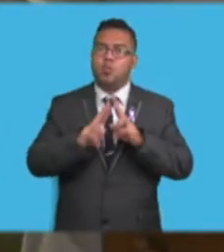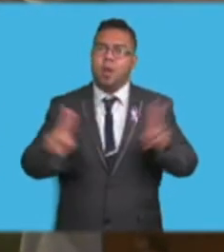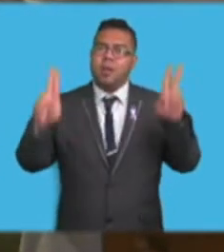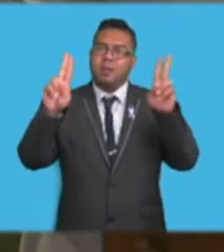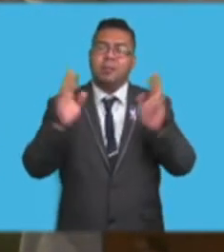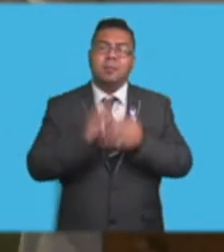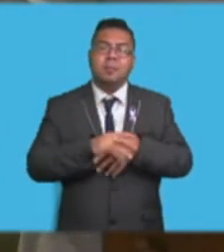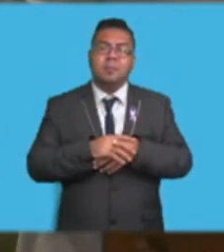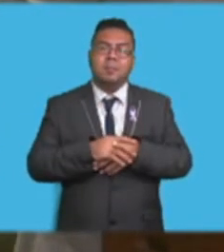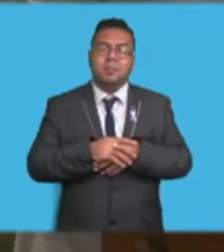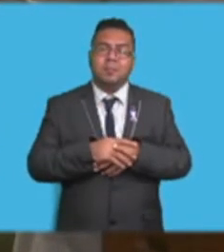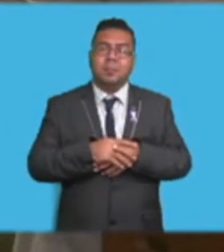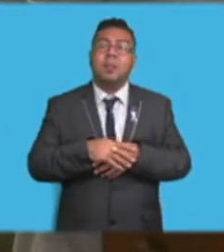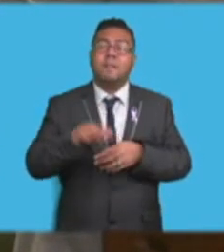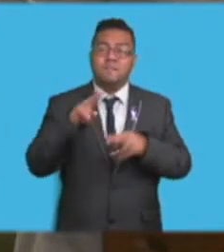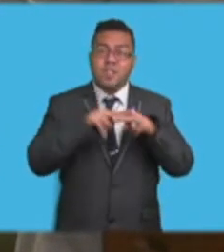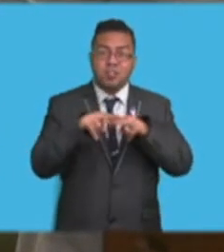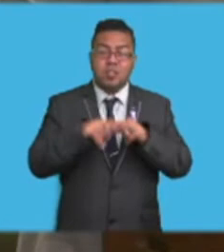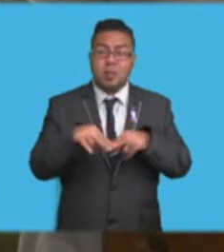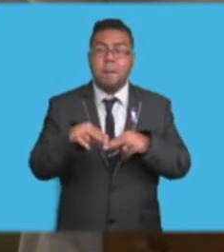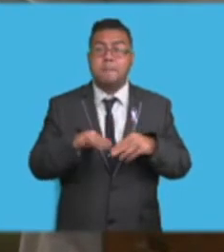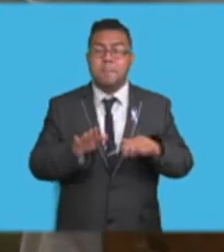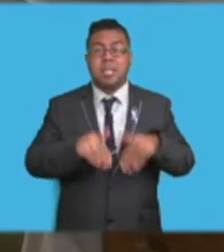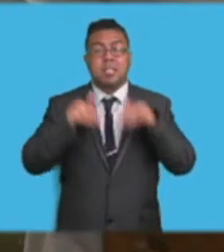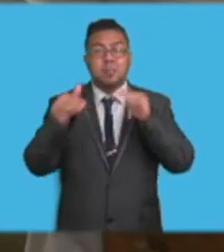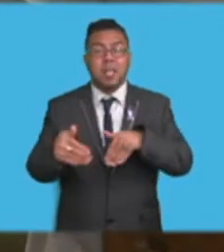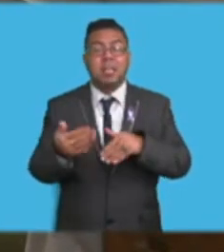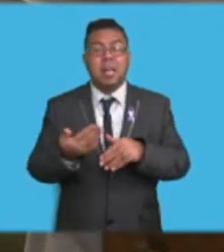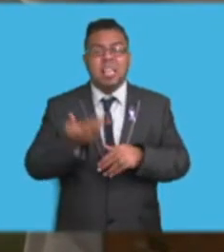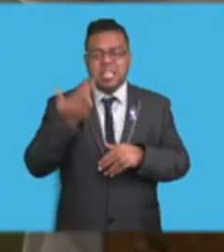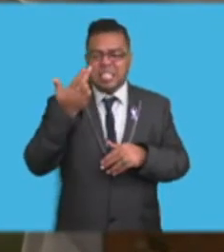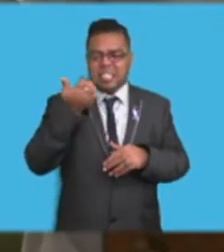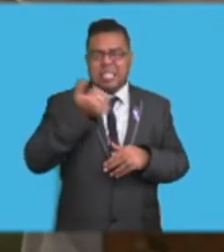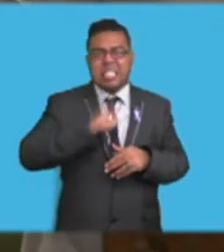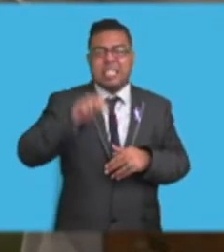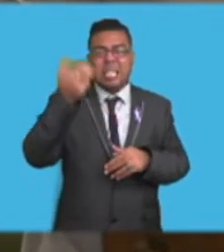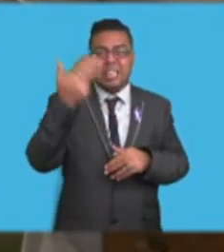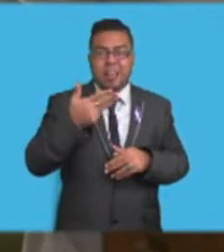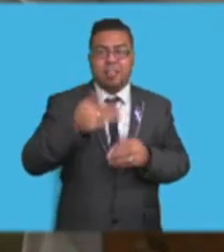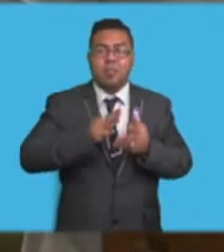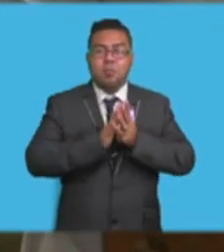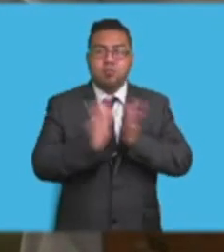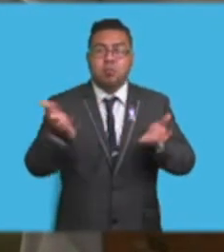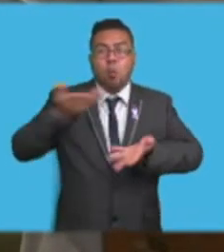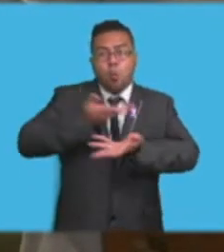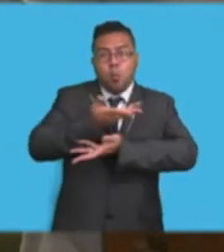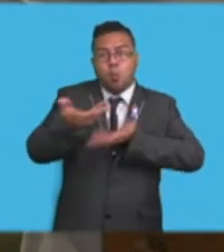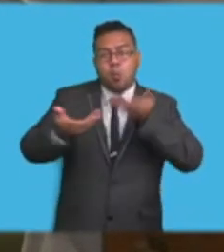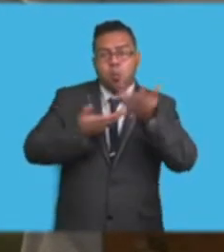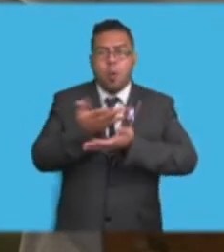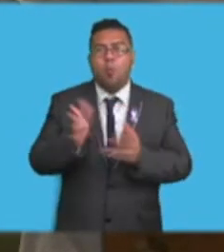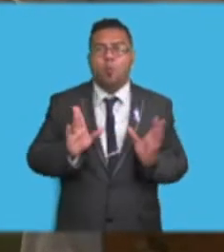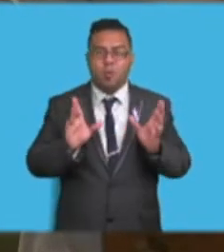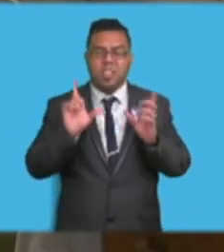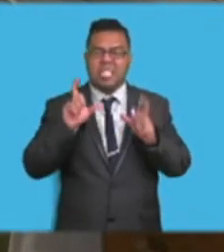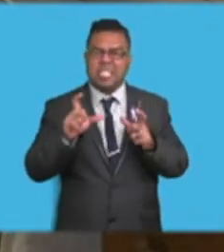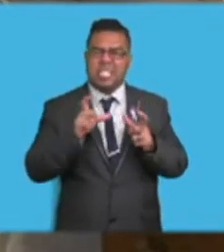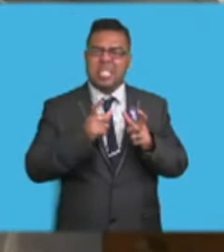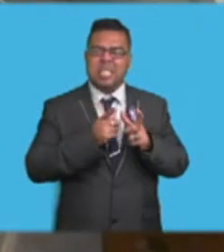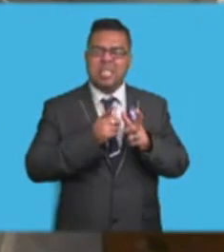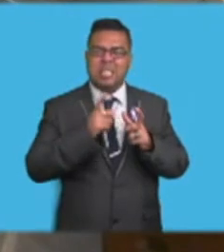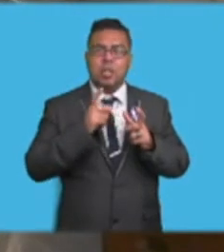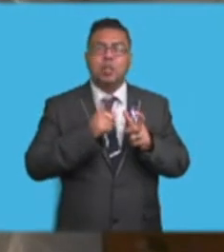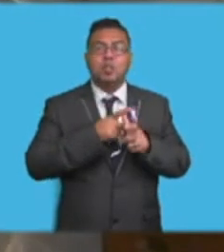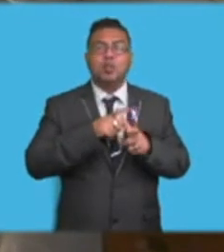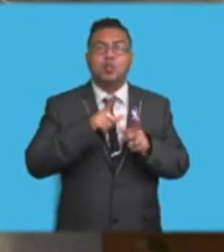February this year, Fiji participated at the CEDAW 69th Constructive Dialogue session with the CEDAW Committee at the United